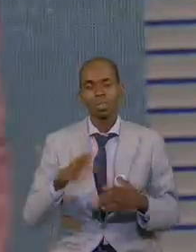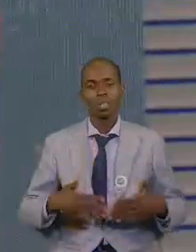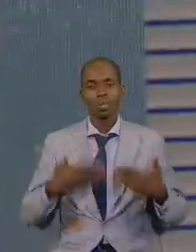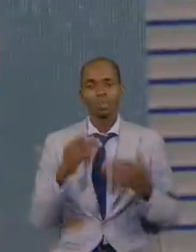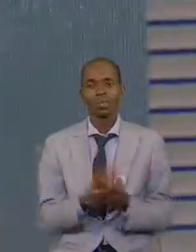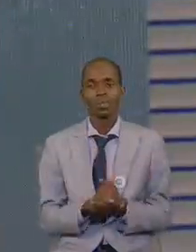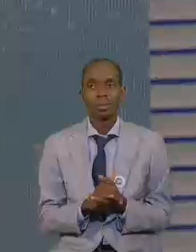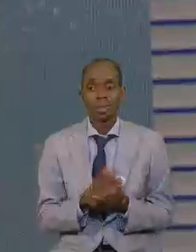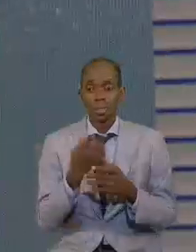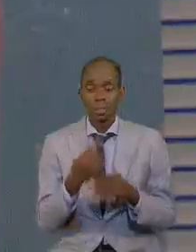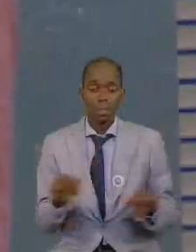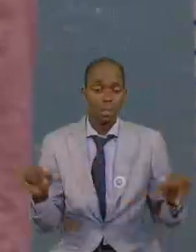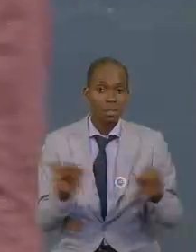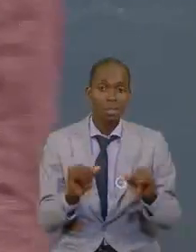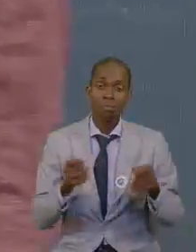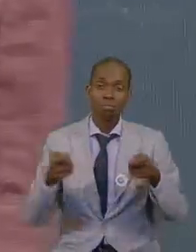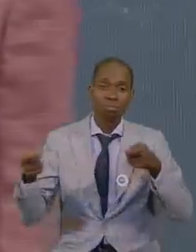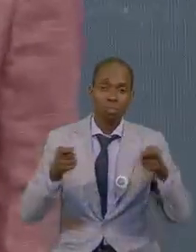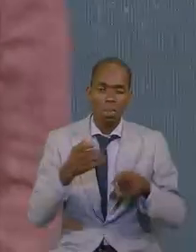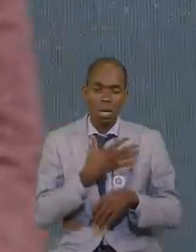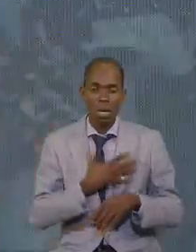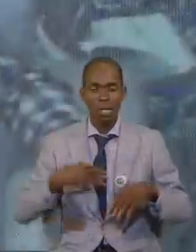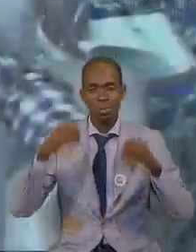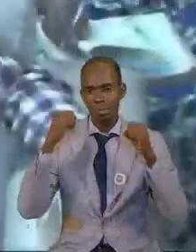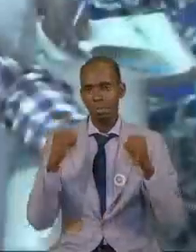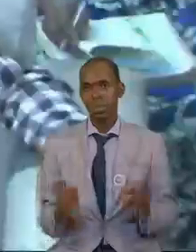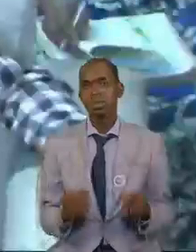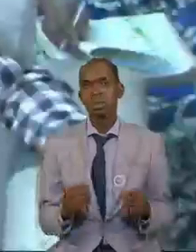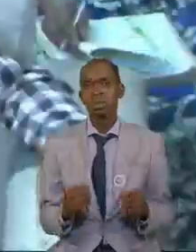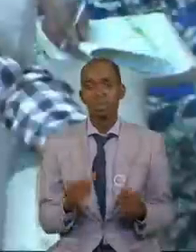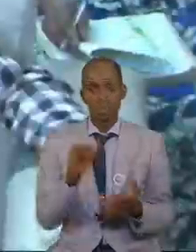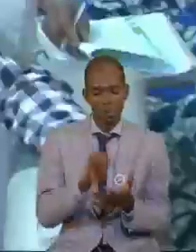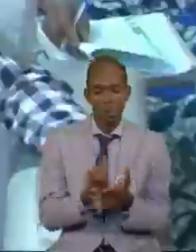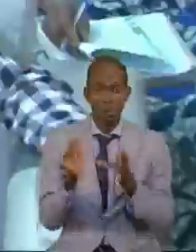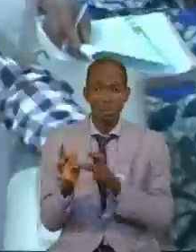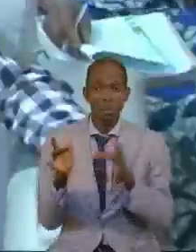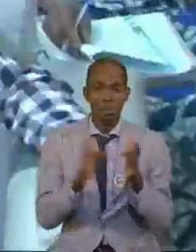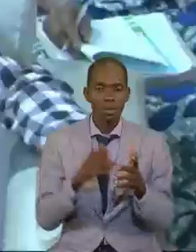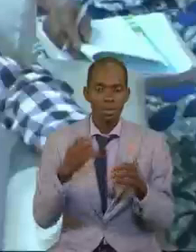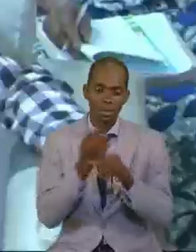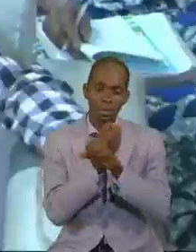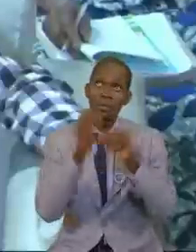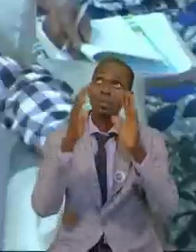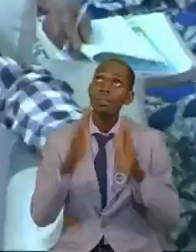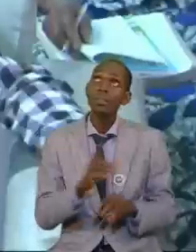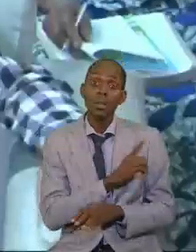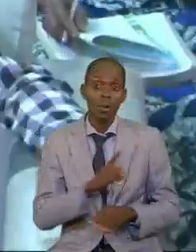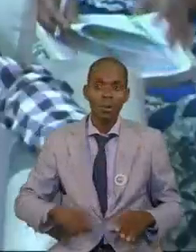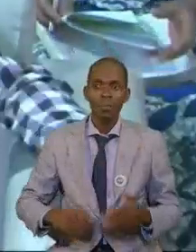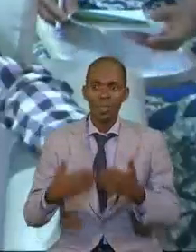The same dominion and power that Jesus, the Savior, the Lord has,